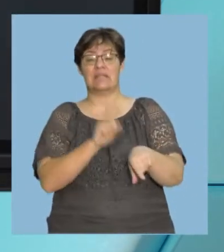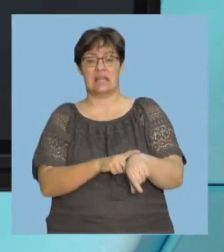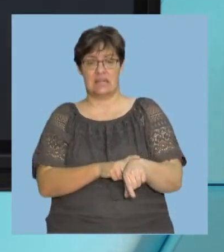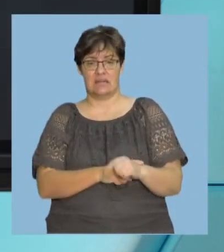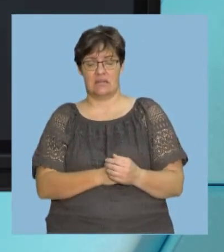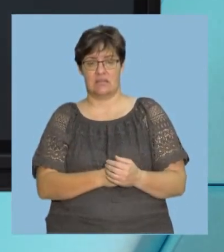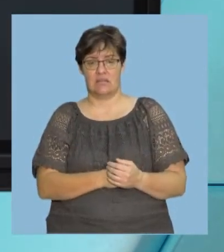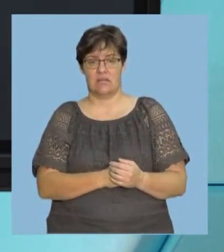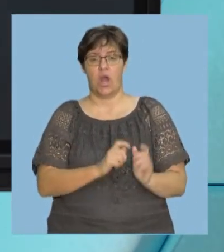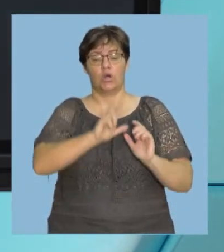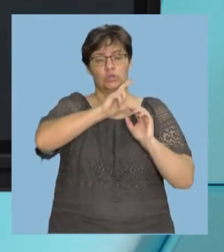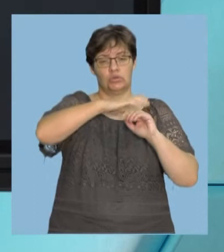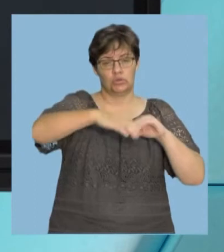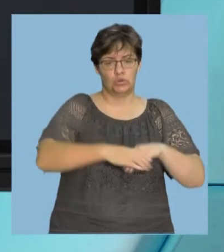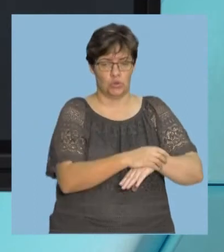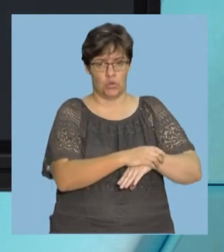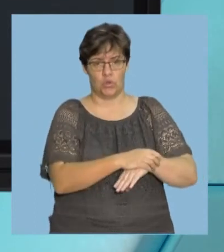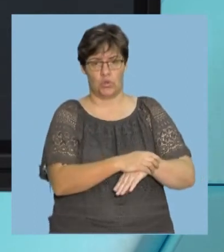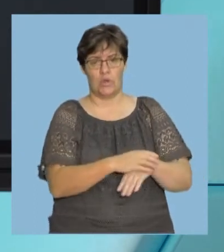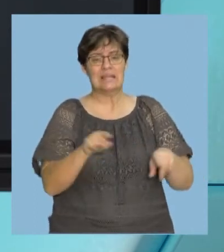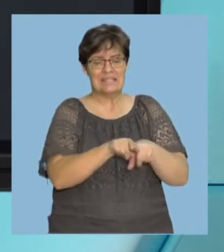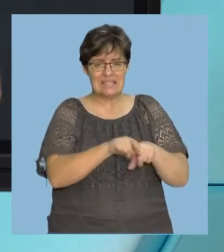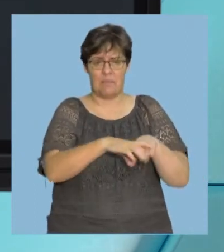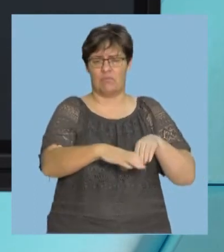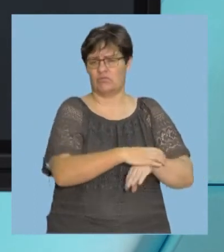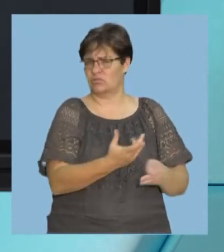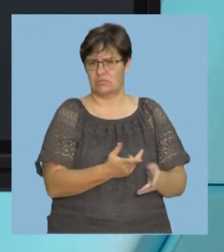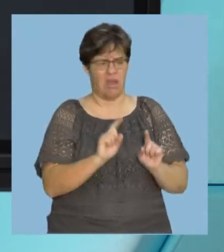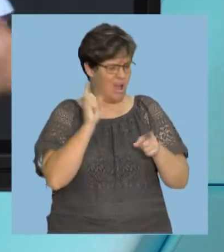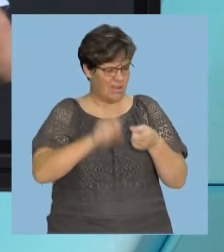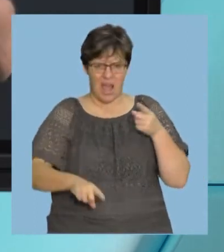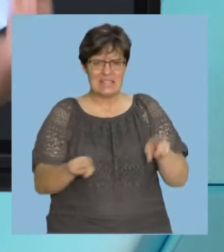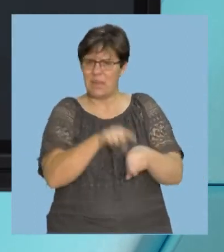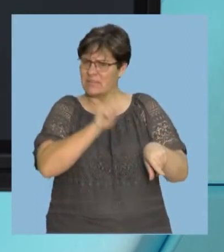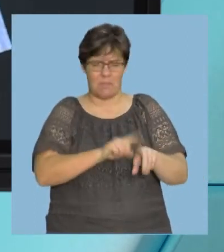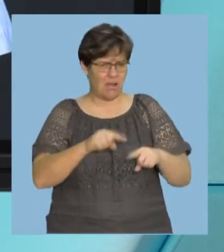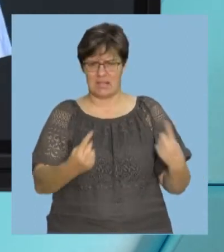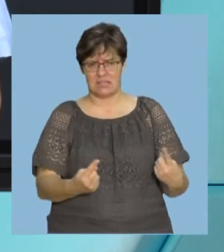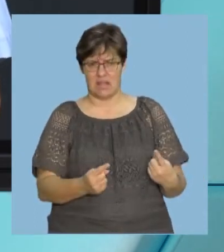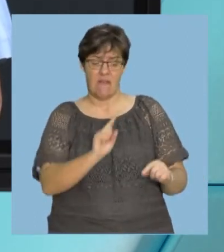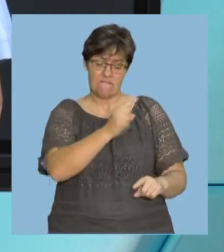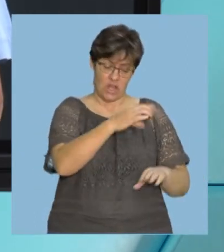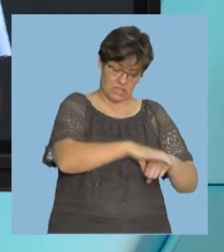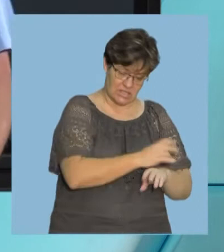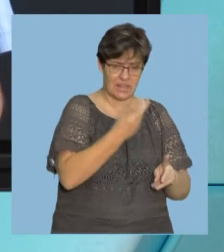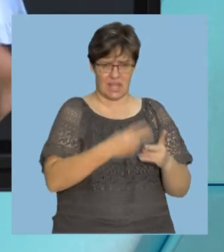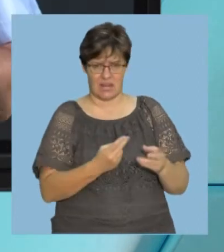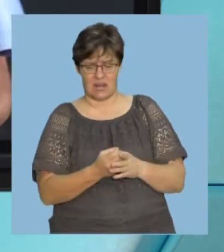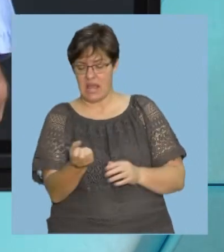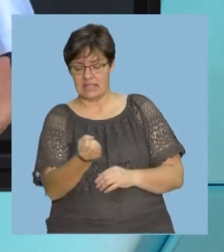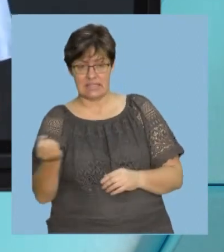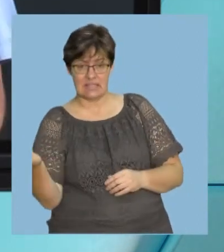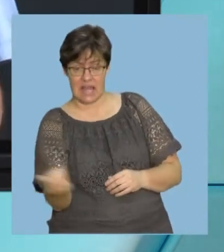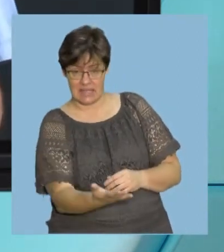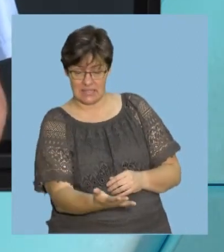the same time as putting a shoe on the foot on that same foot. It can't happen at the same time. You can't take